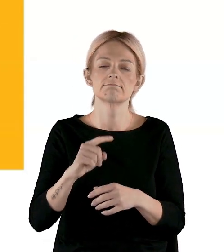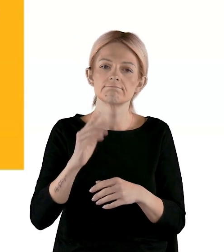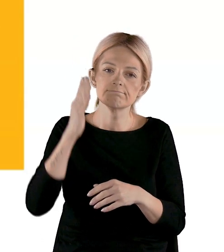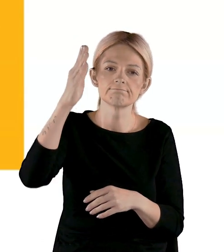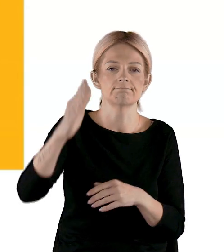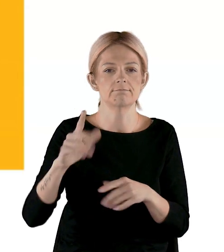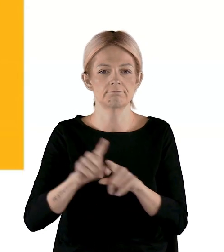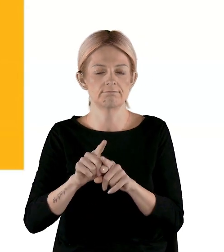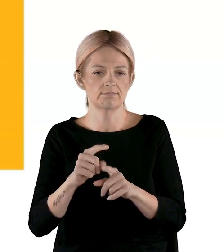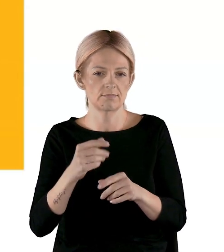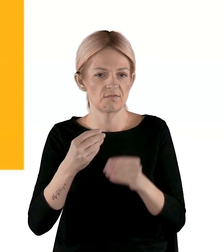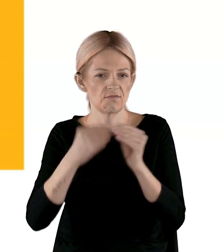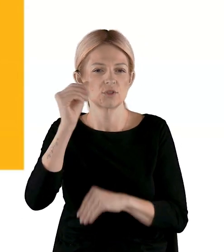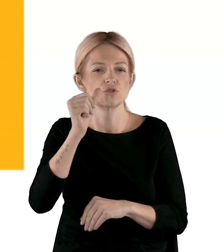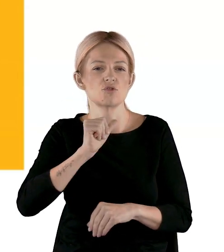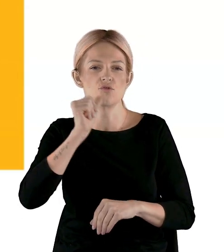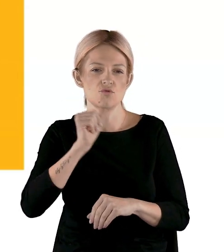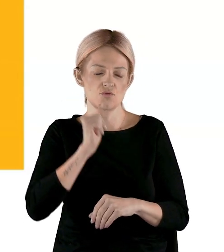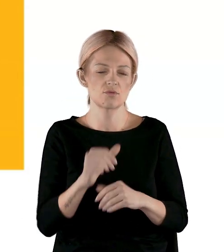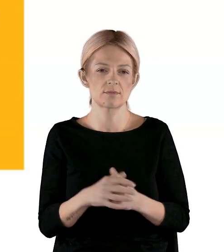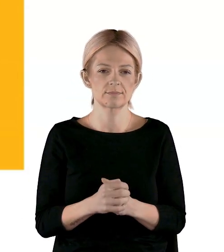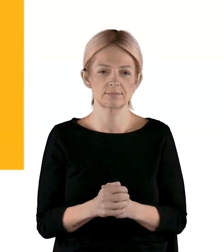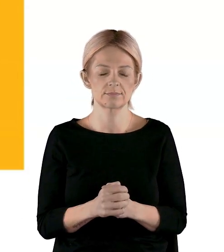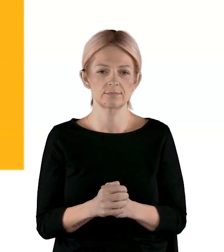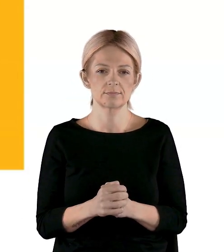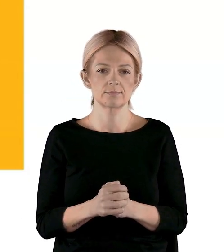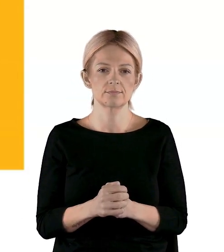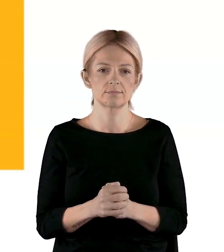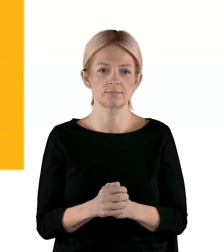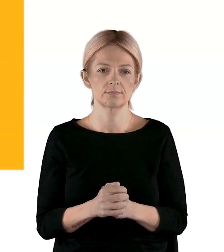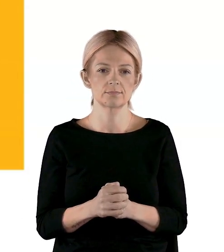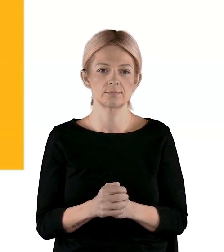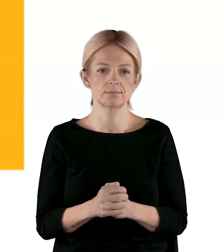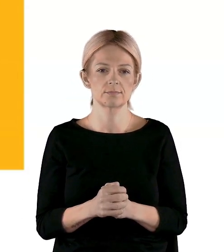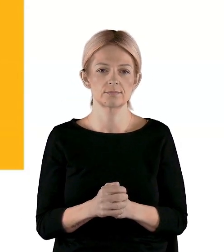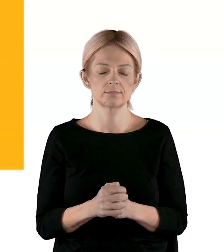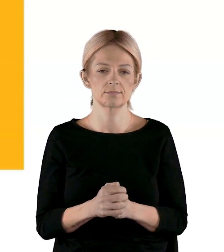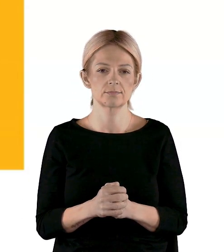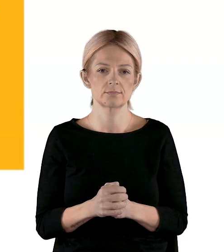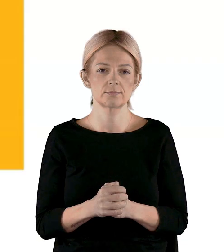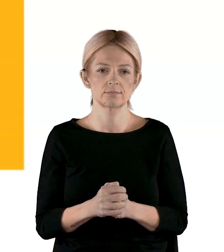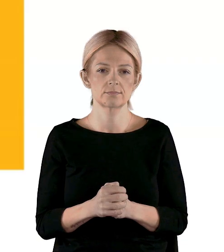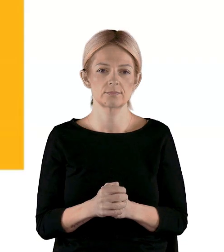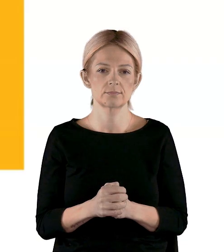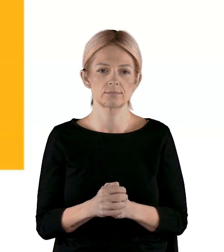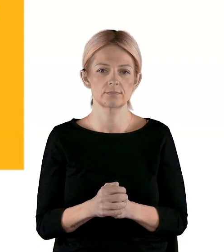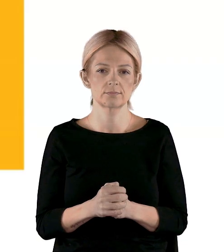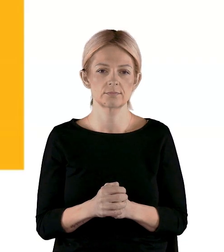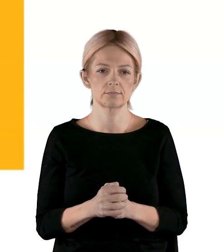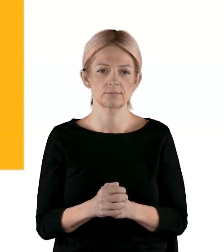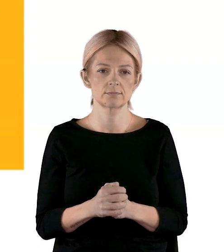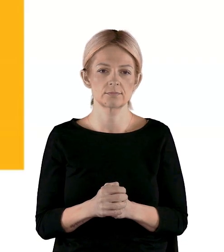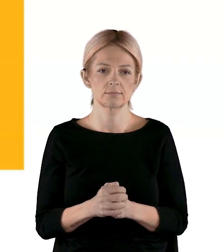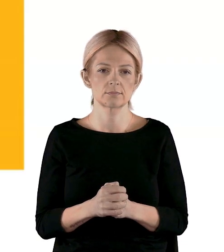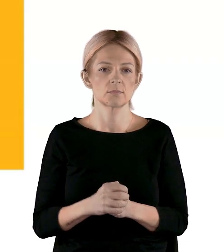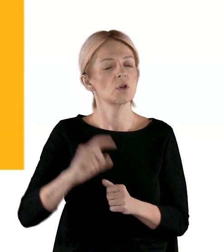the environment and the ecological transition, and sustain also people that live on